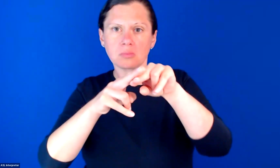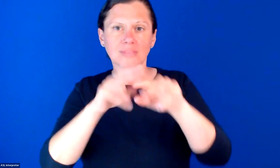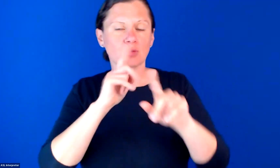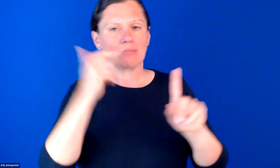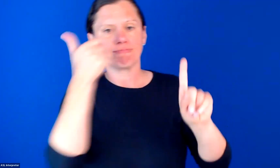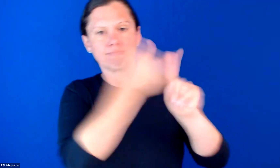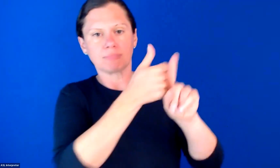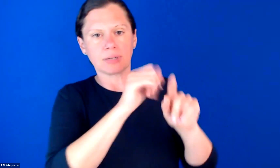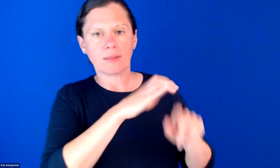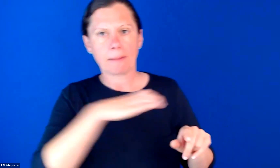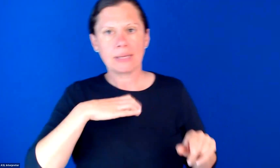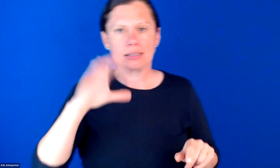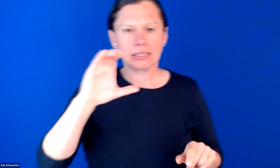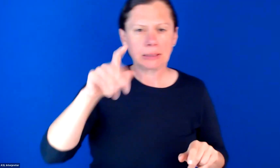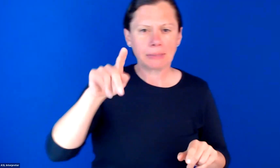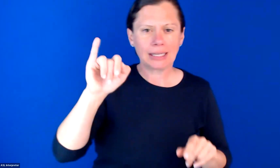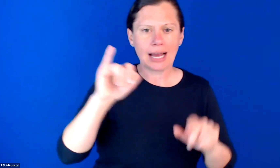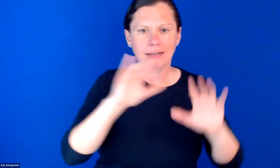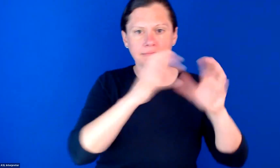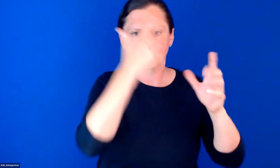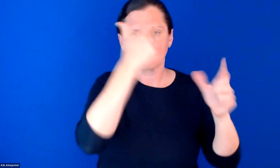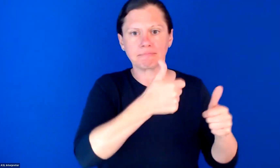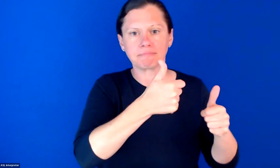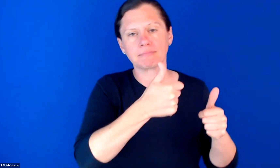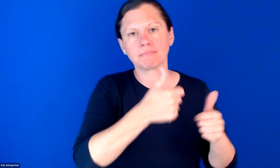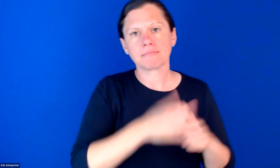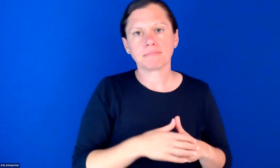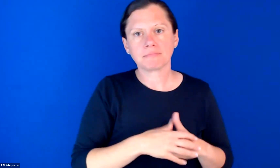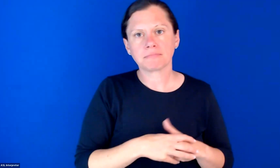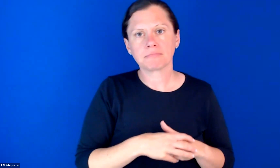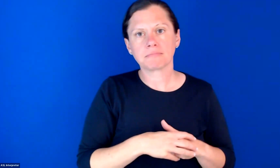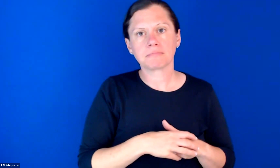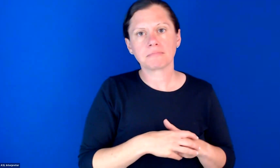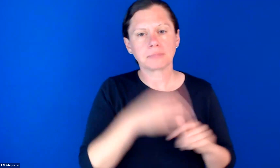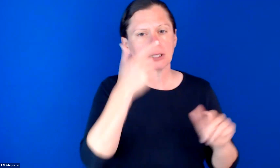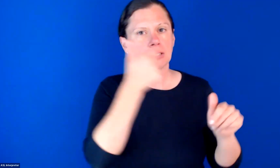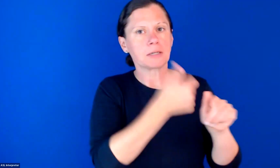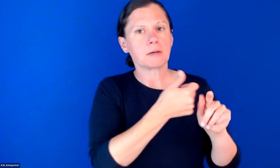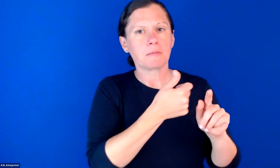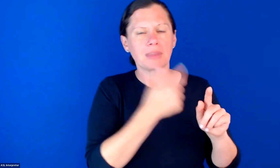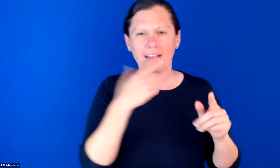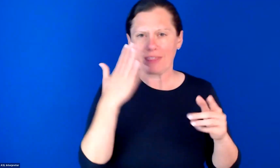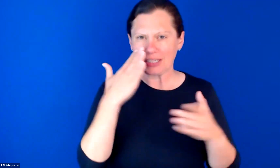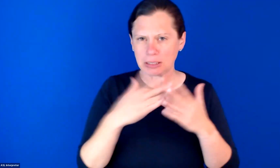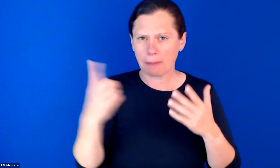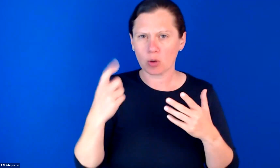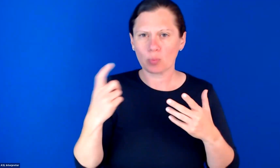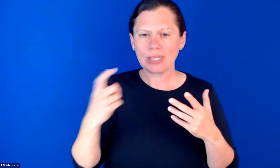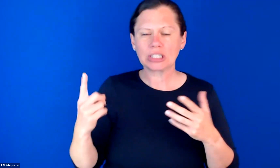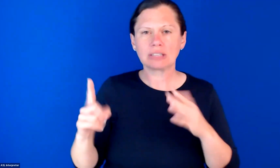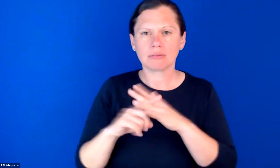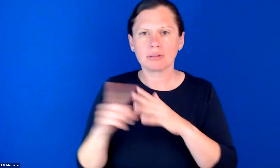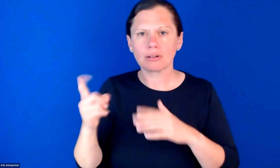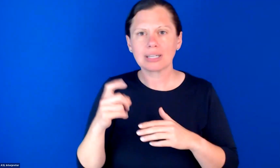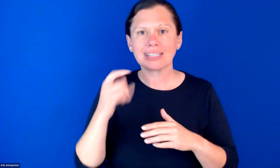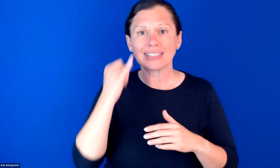have time for just 1 or 2 more questions, but if you submitted a question in the Q&A, we'll get your